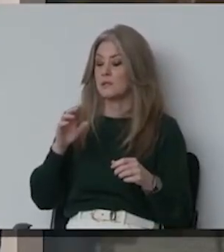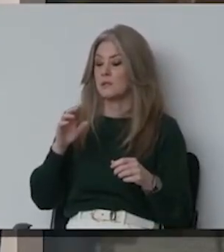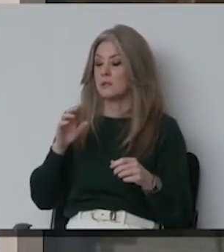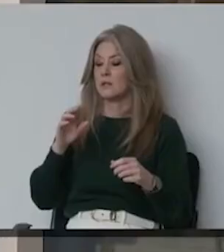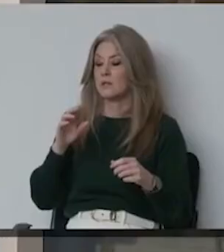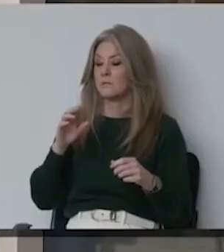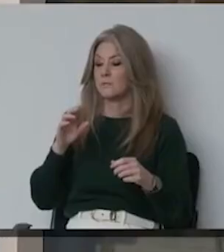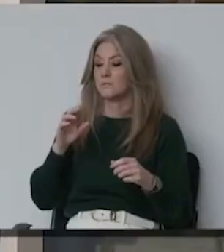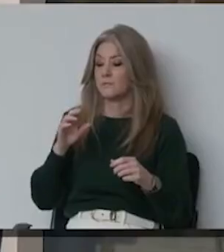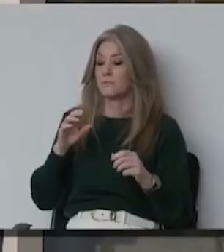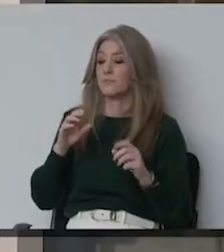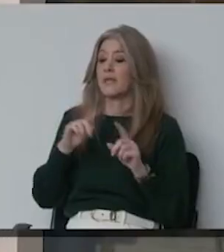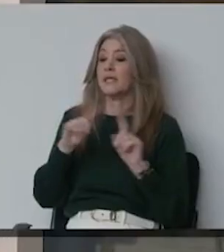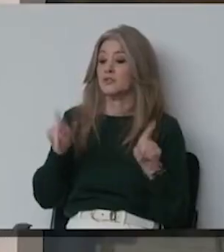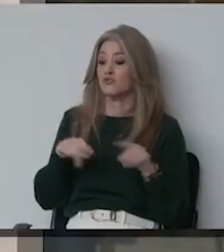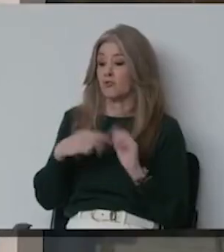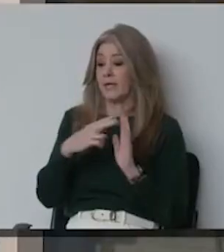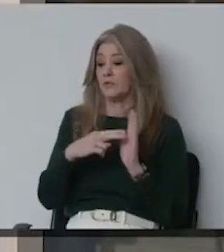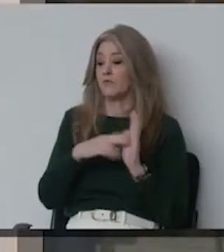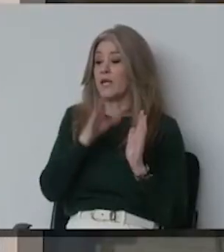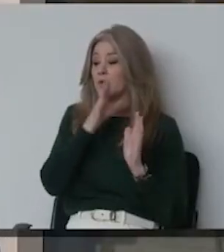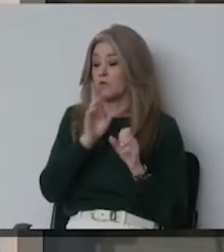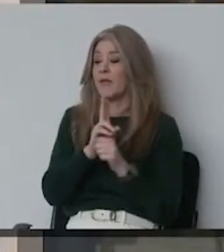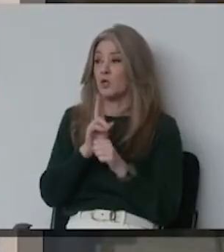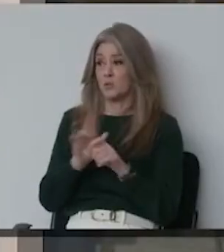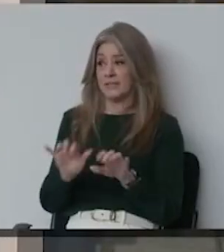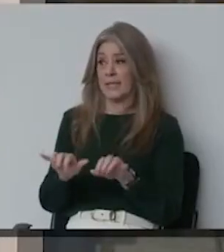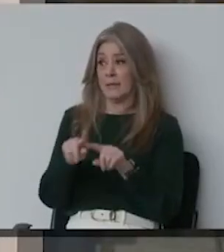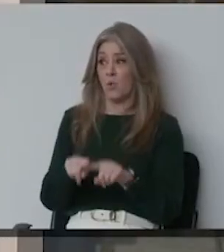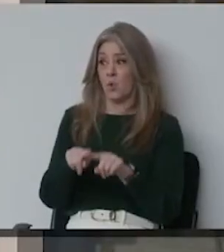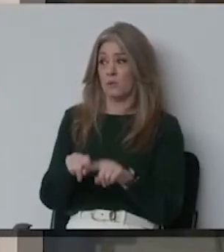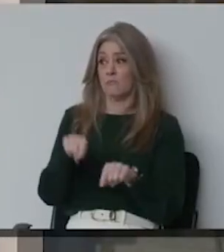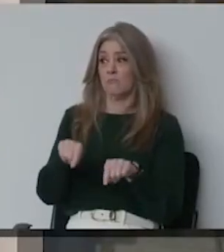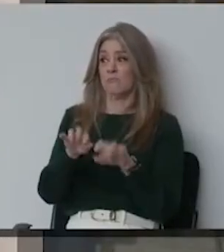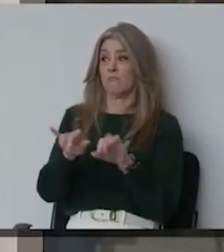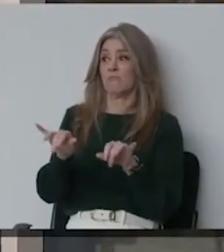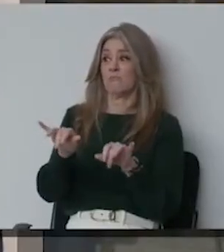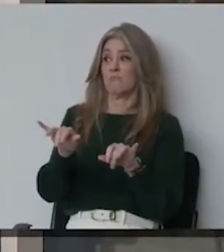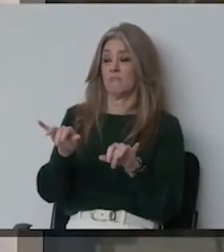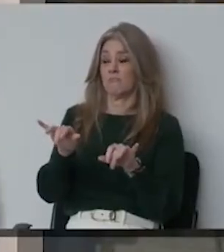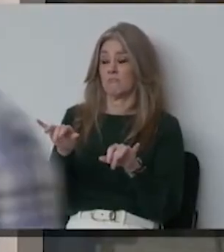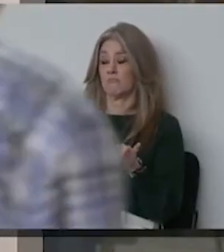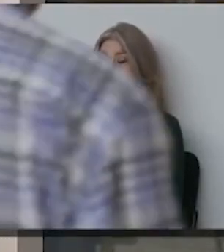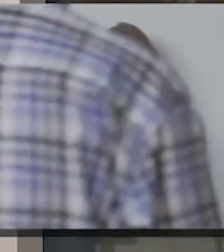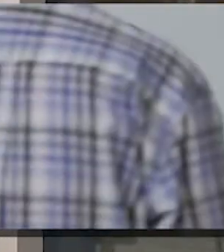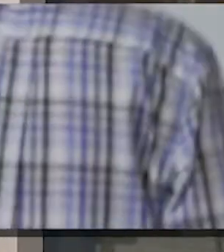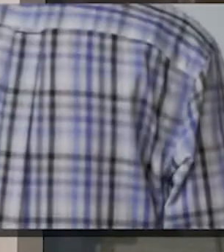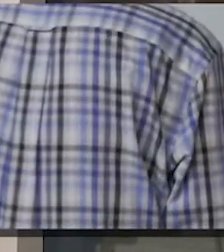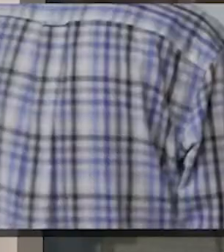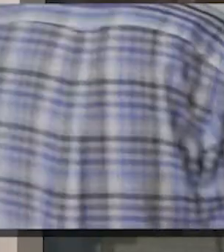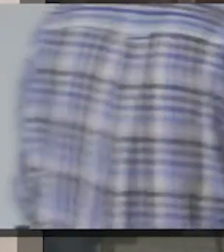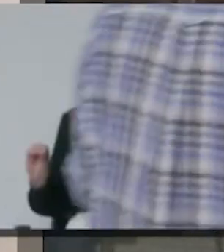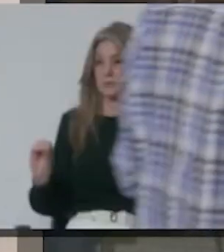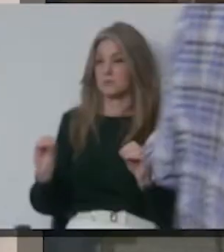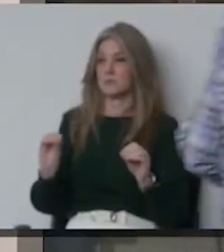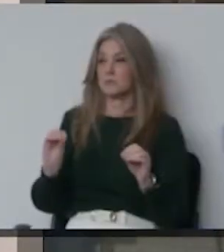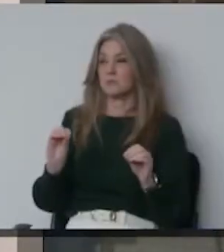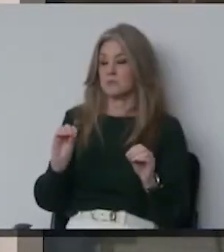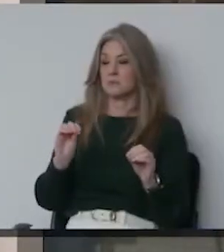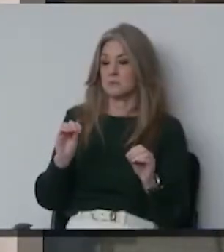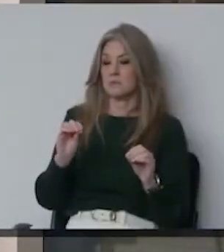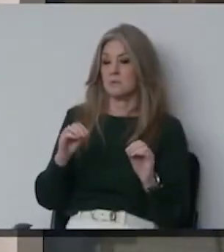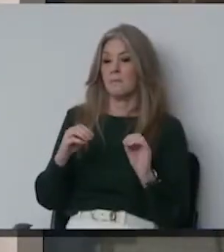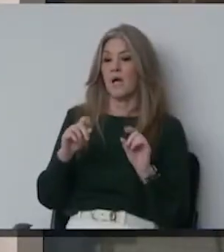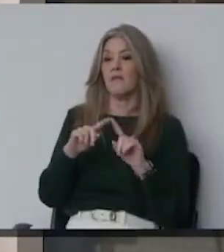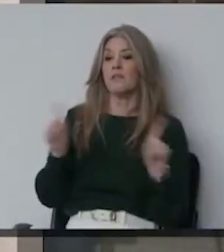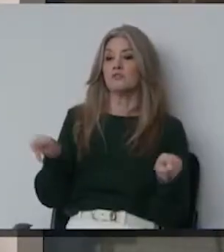when a screen reader user, they use a keyboard to navigate, for the most part, but their screen reader